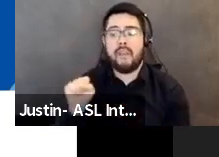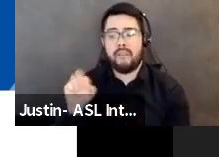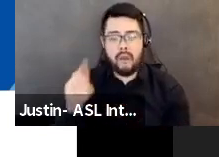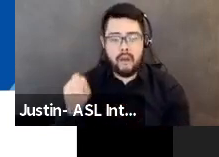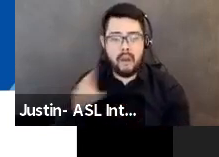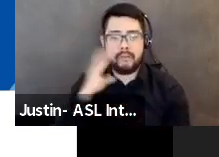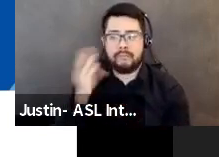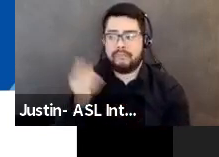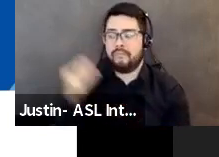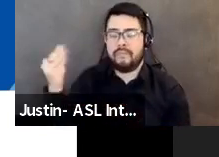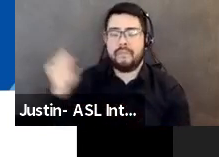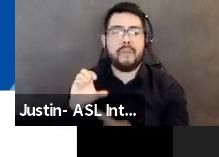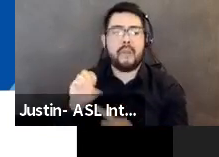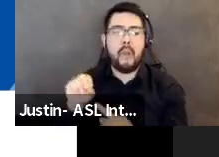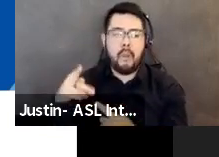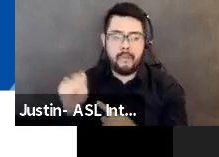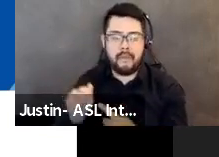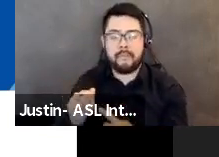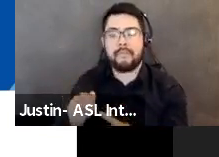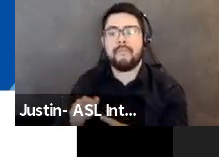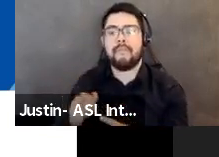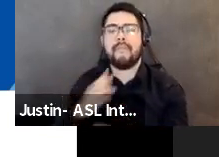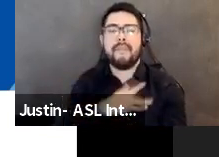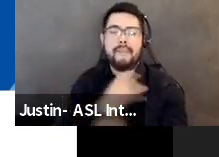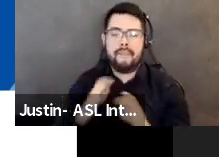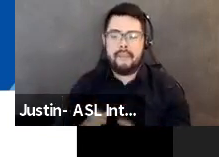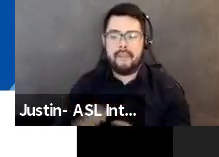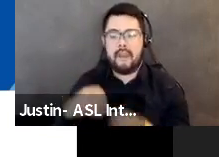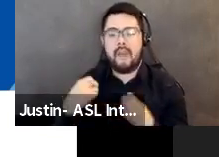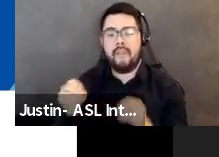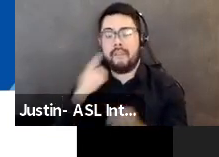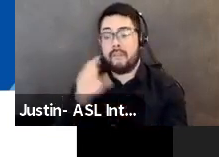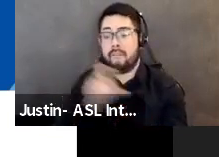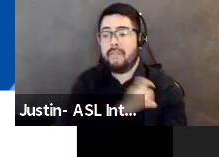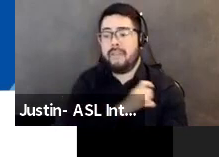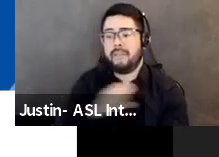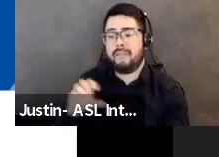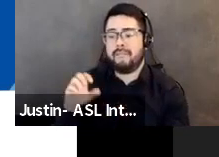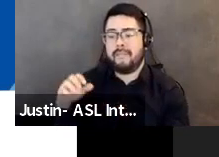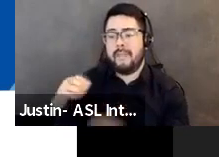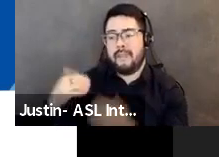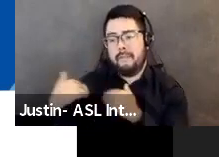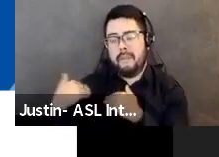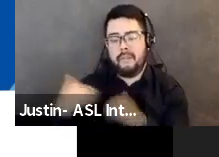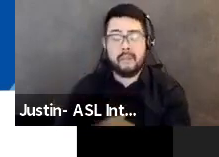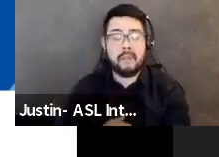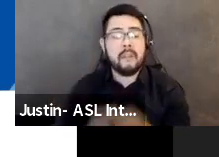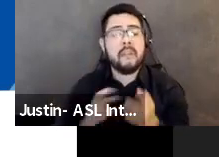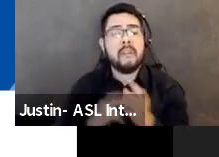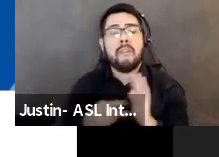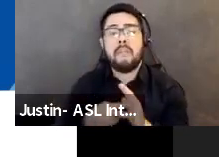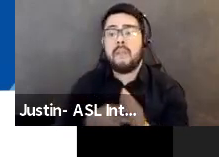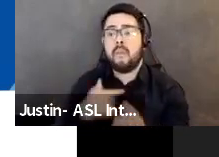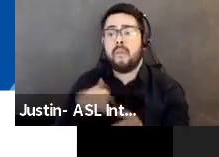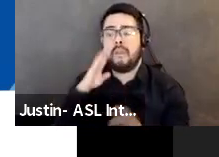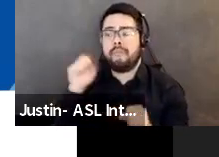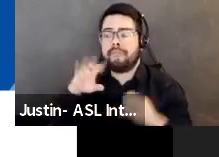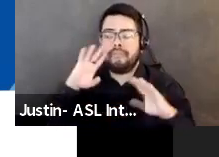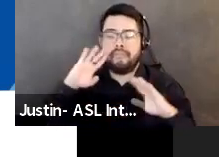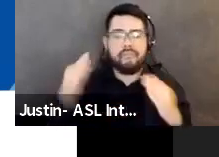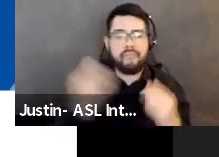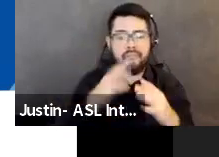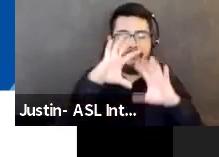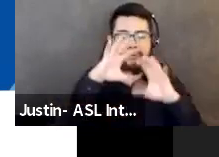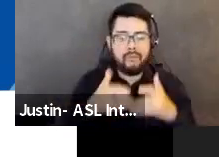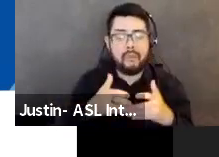to copa the civilian office of police accountability in doing so this will allow for centralized tracking